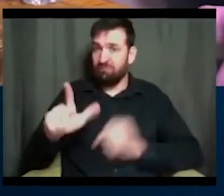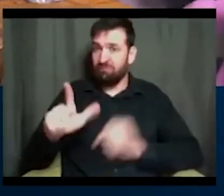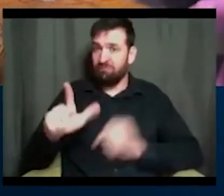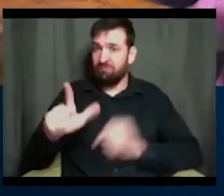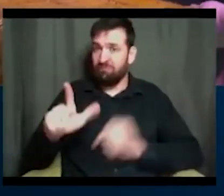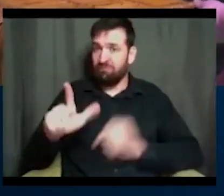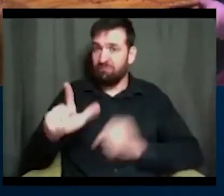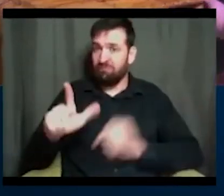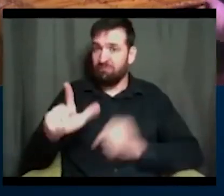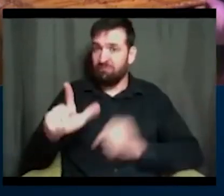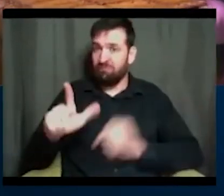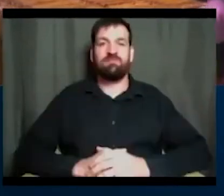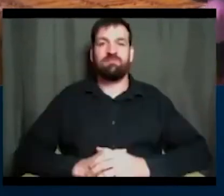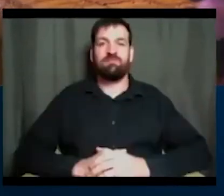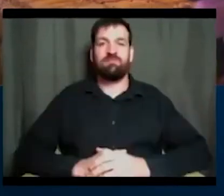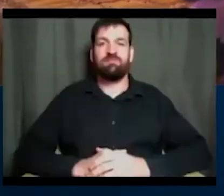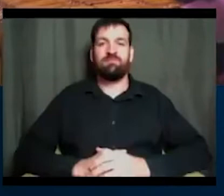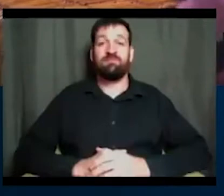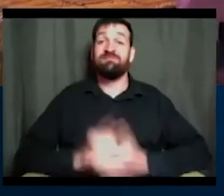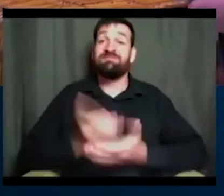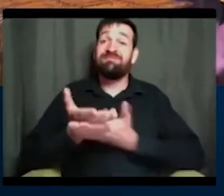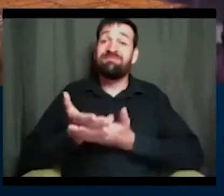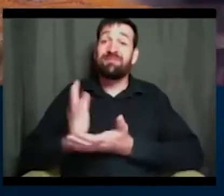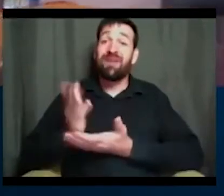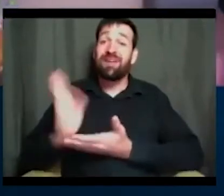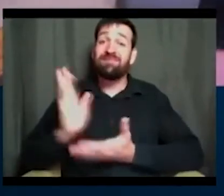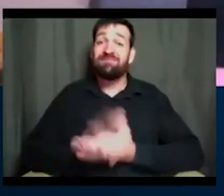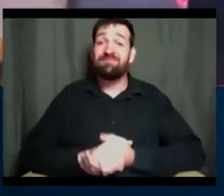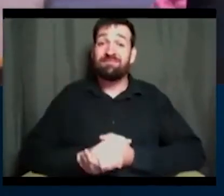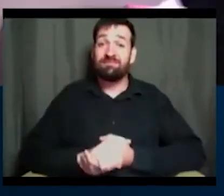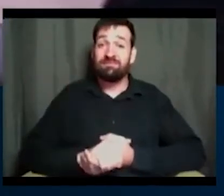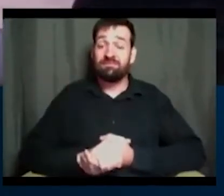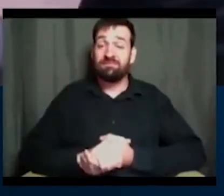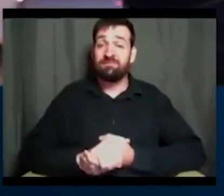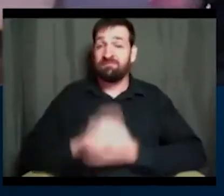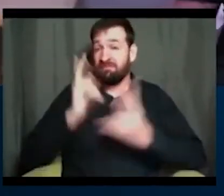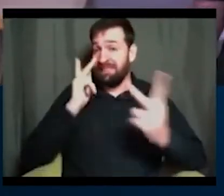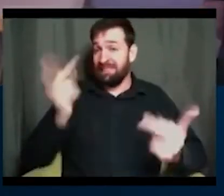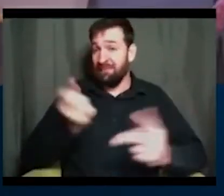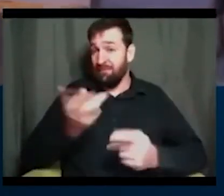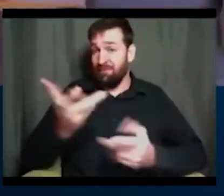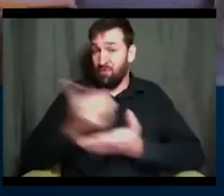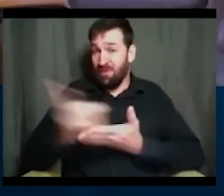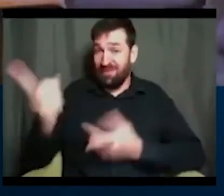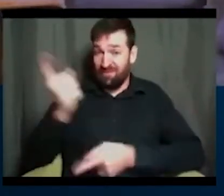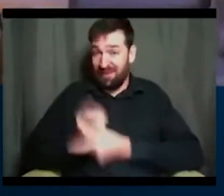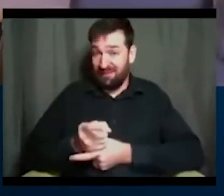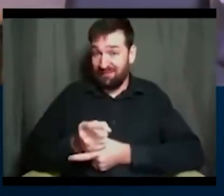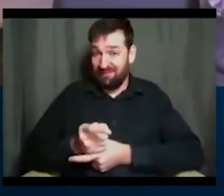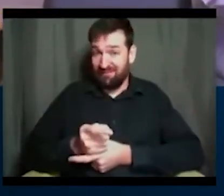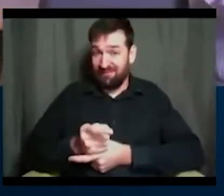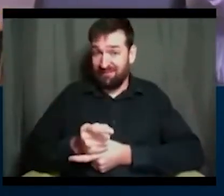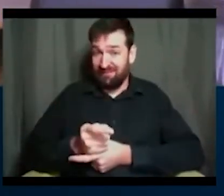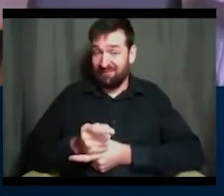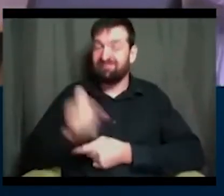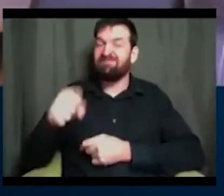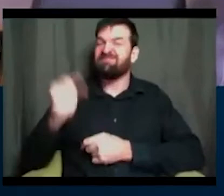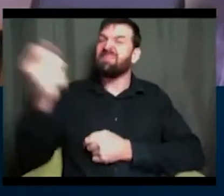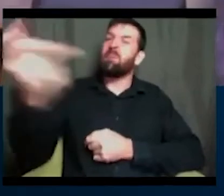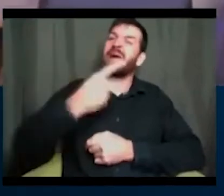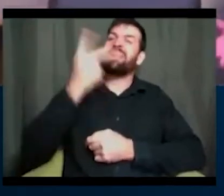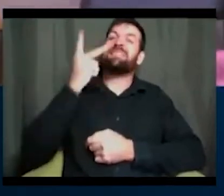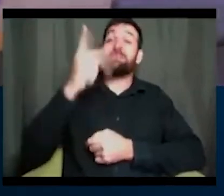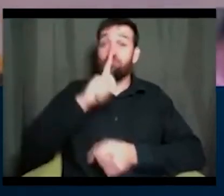All right. Okay, so we're going to see you in a few weeks, right? Okay, Yeah. come back and see us, promise? Yeah. Okay,